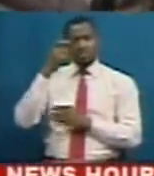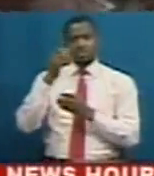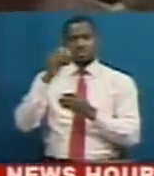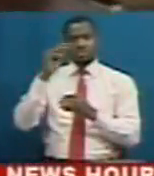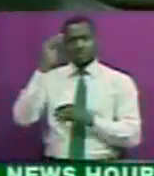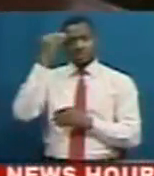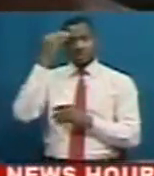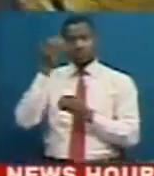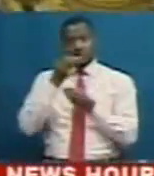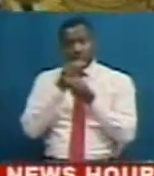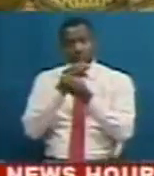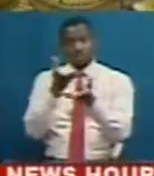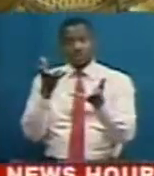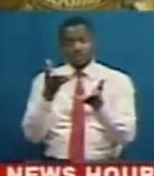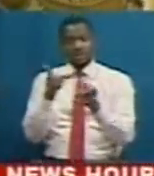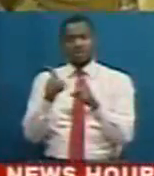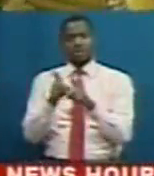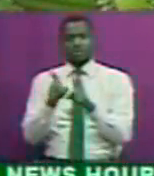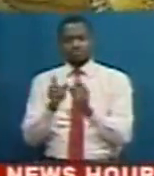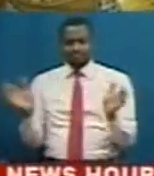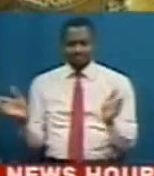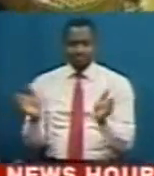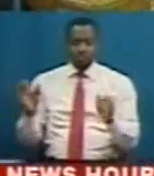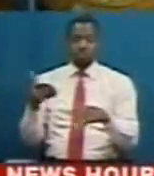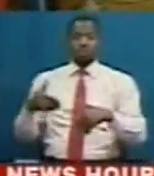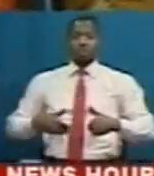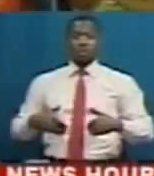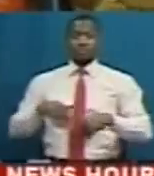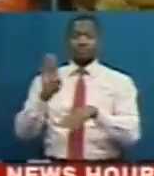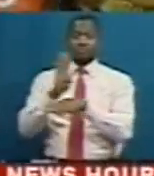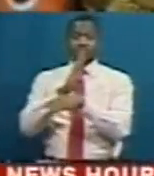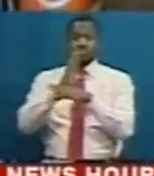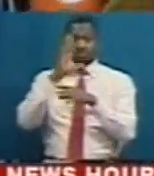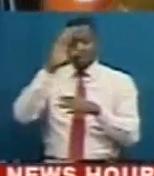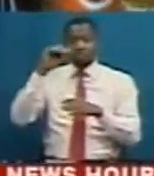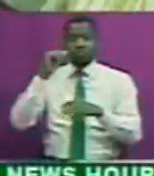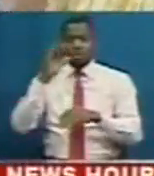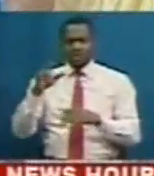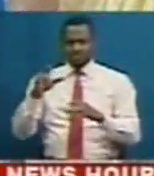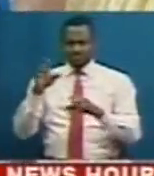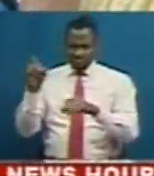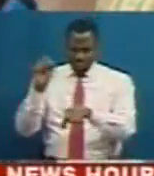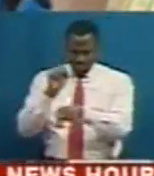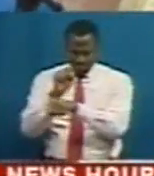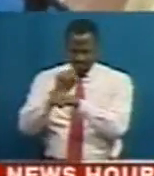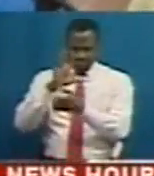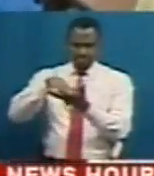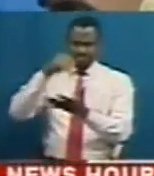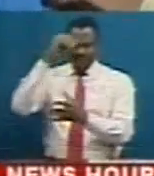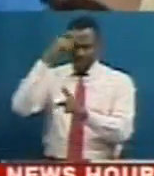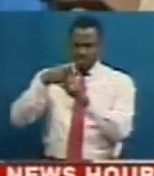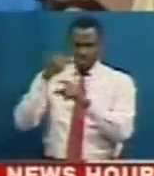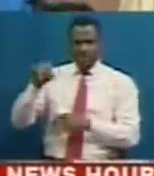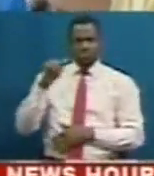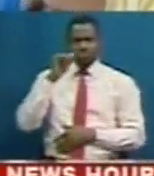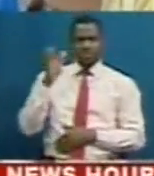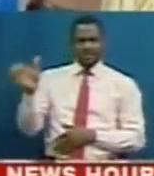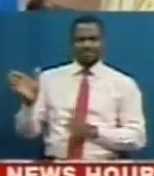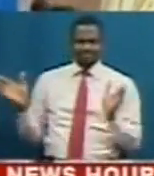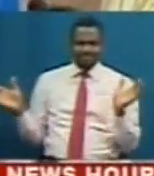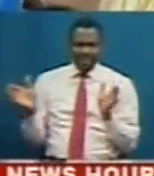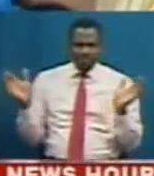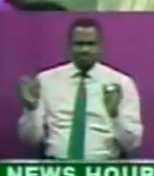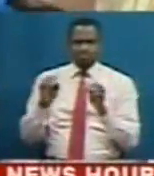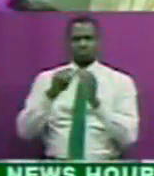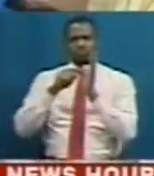Information, Mr. Kojo Oppong Nkrumah, encouraged young entrepreneurs to learn from the resilience of Dr. Mrs. Ocloo and encouraged the media